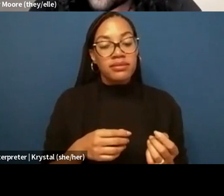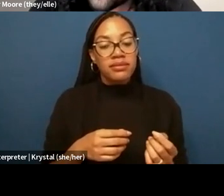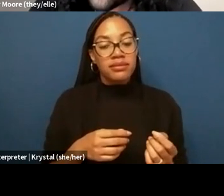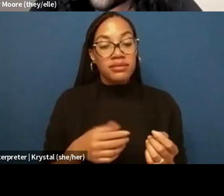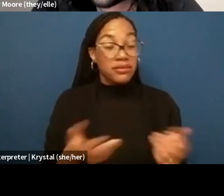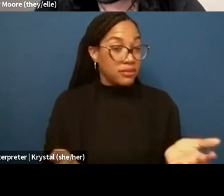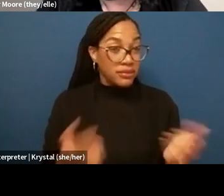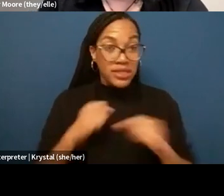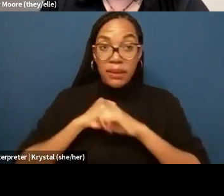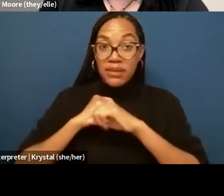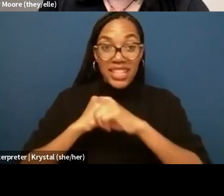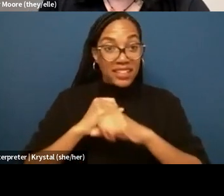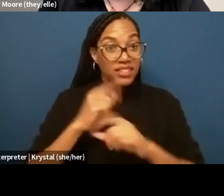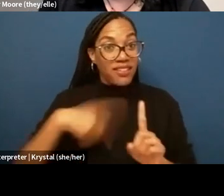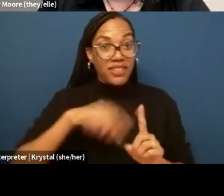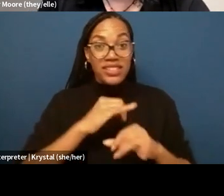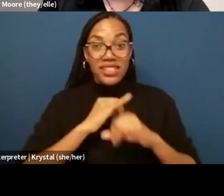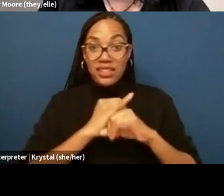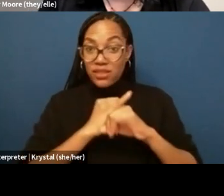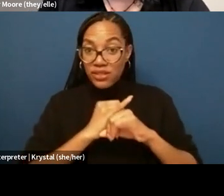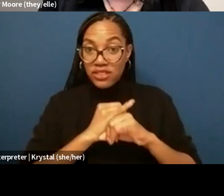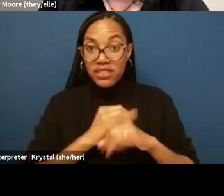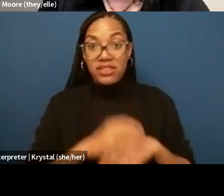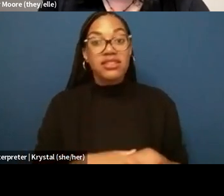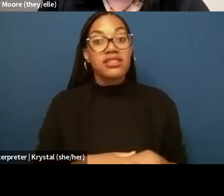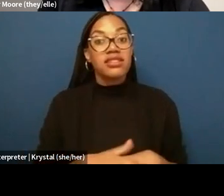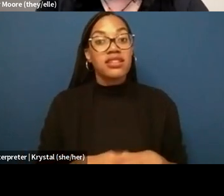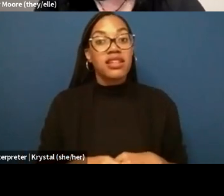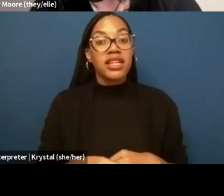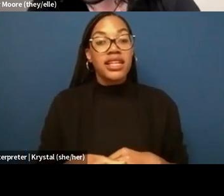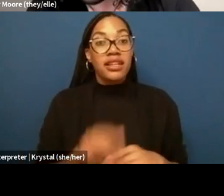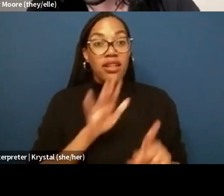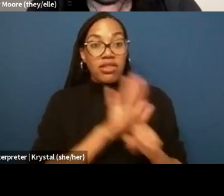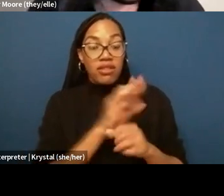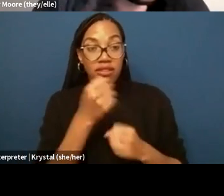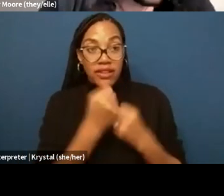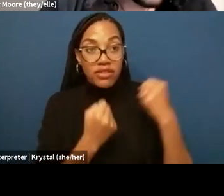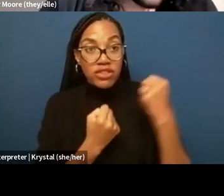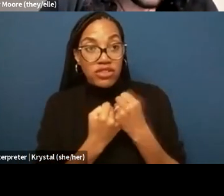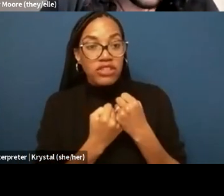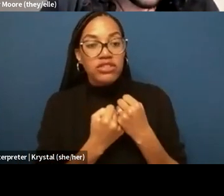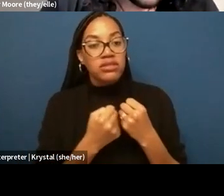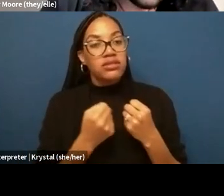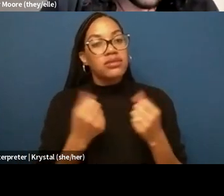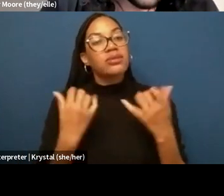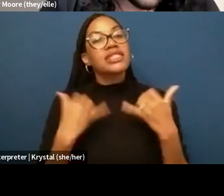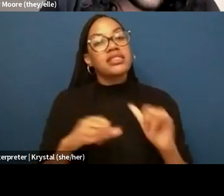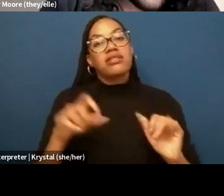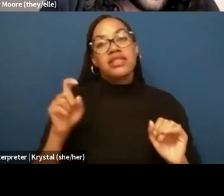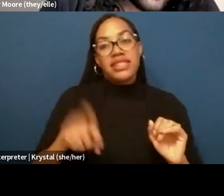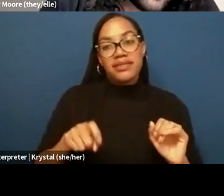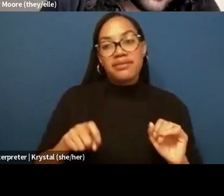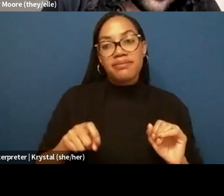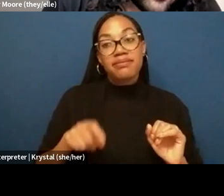even the protection of those institutions or infrastructure that we still need. We need to change